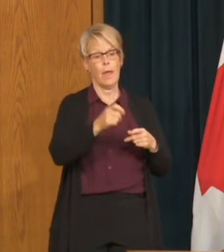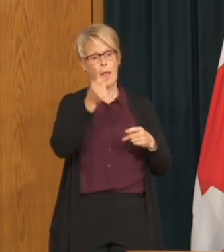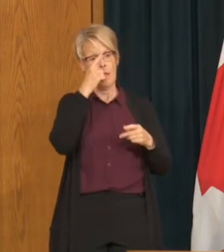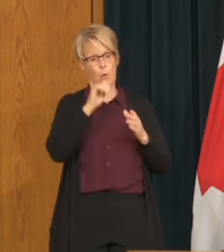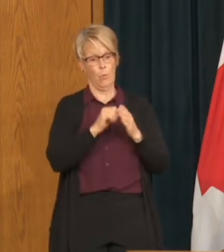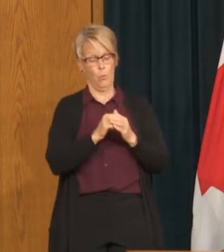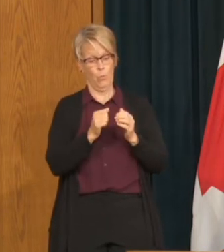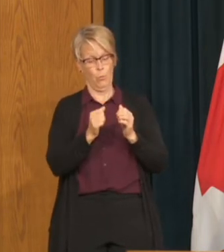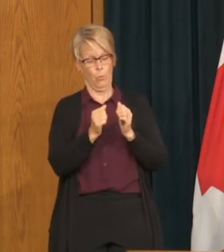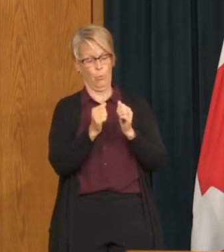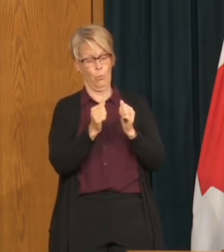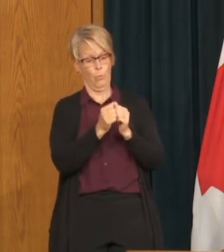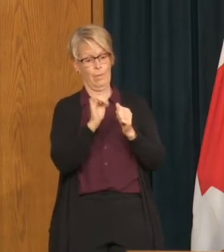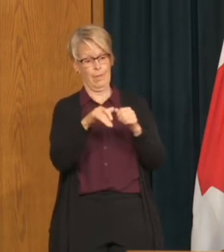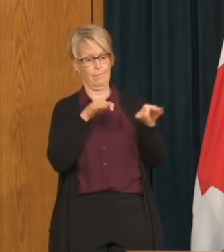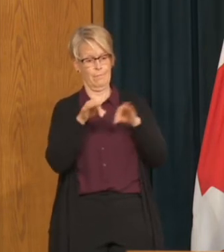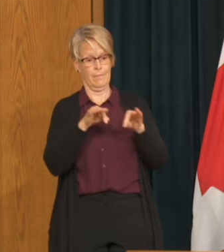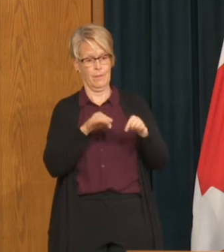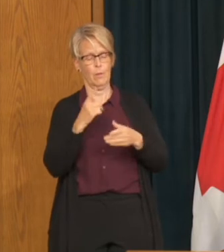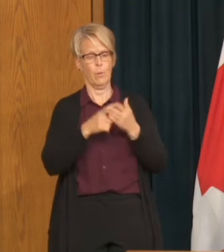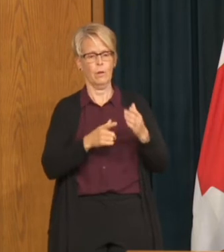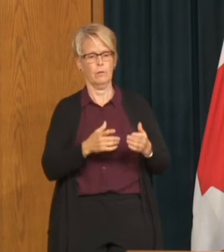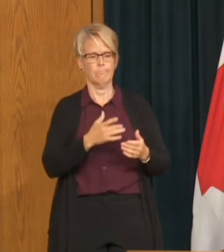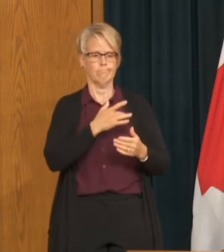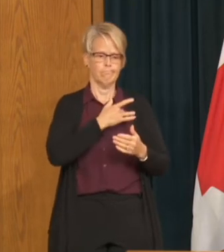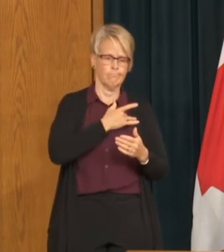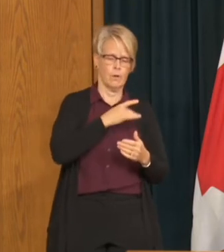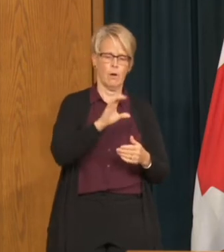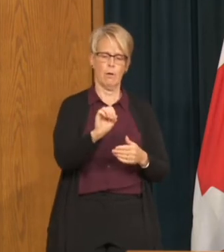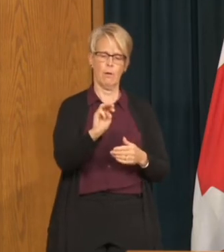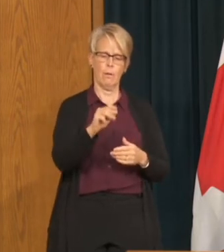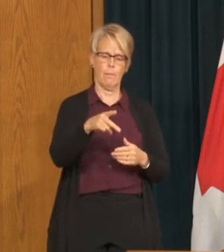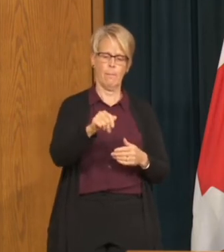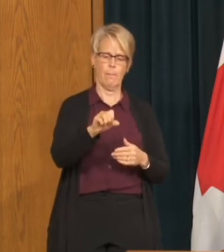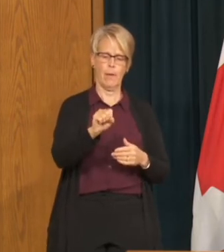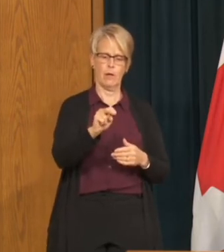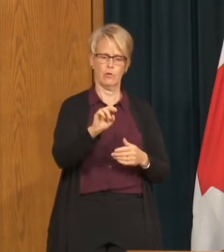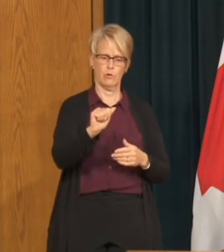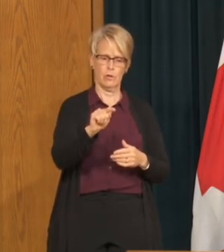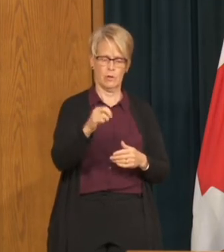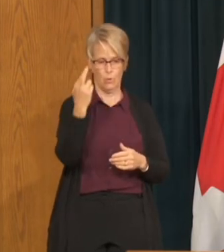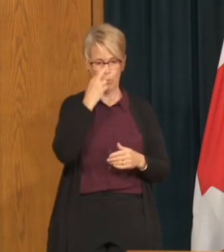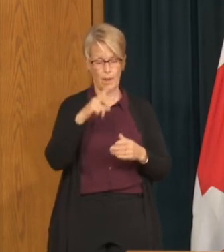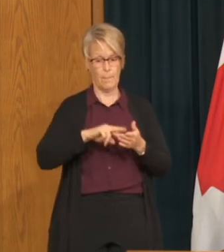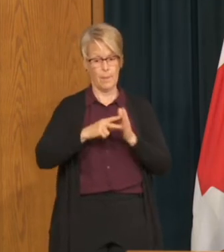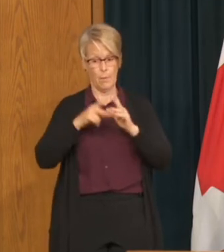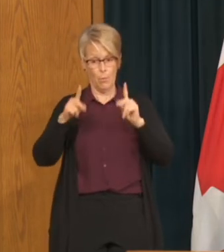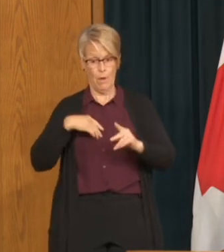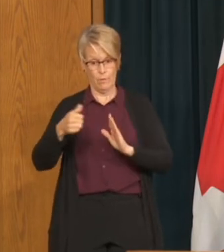expanded definition of what compassionate reasons means, it does mean that a person having